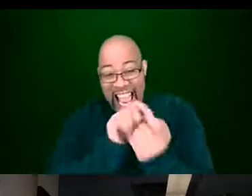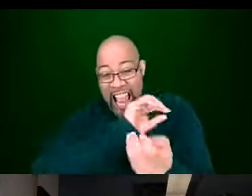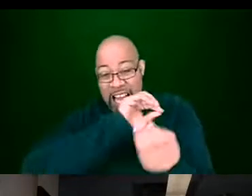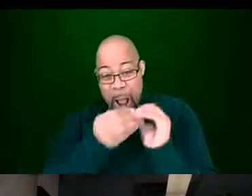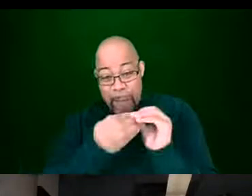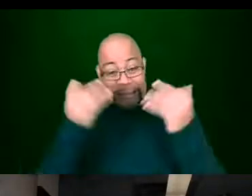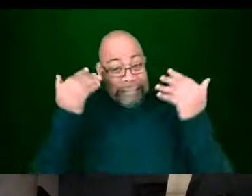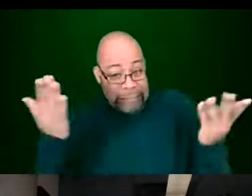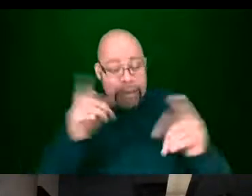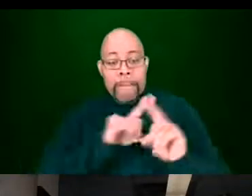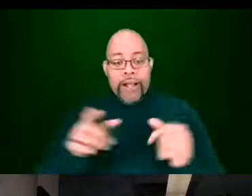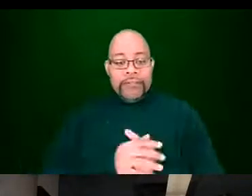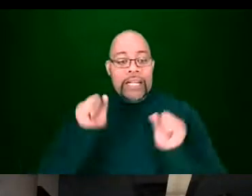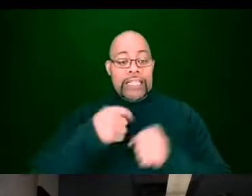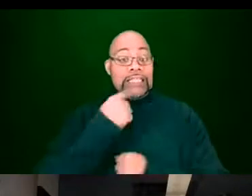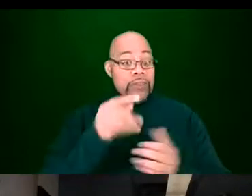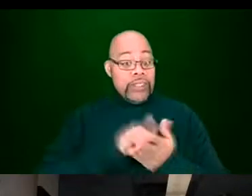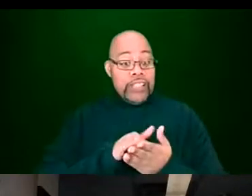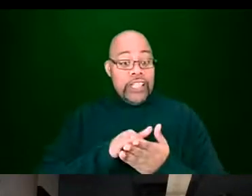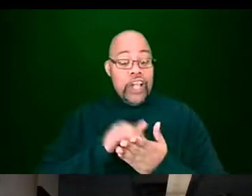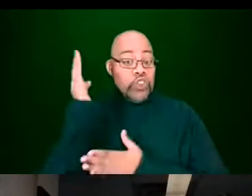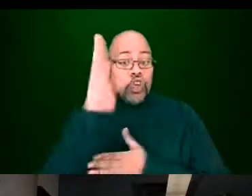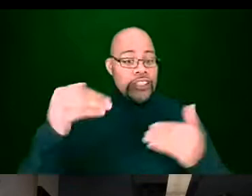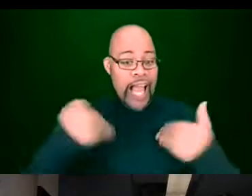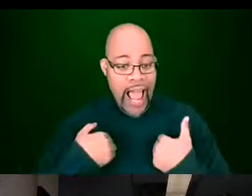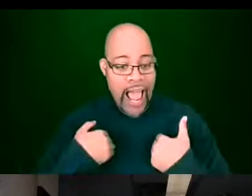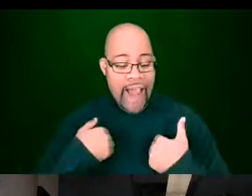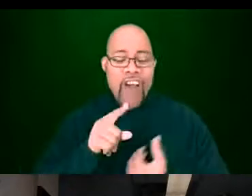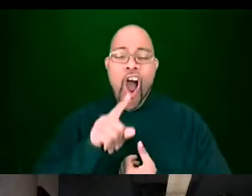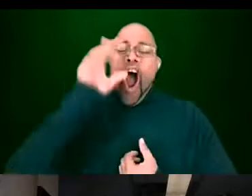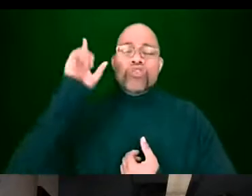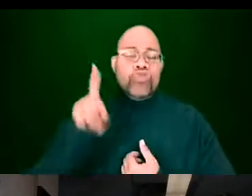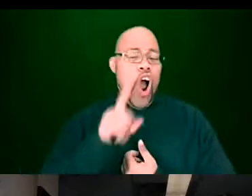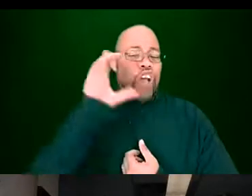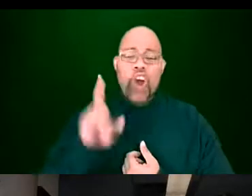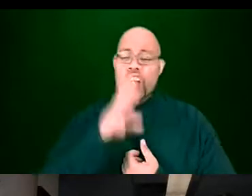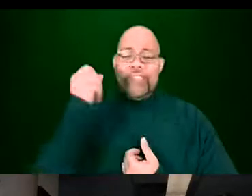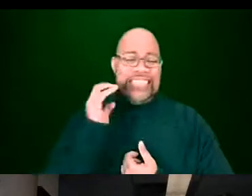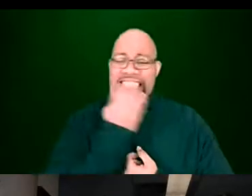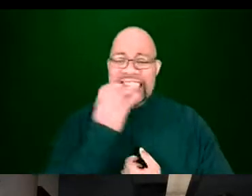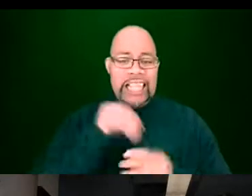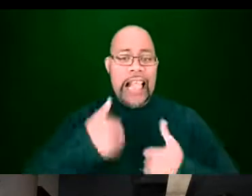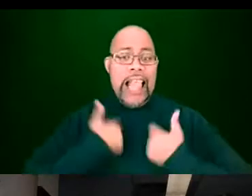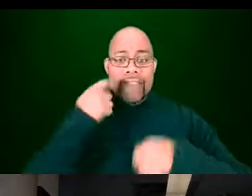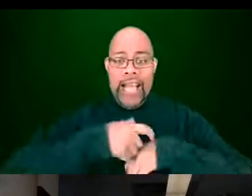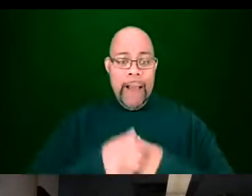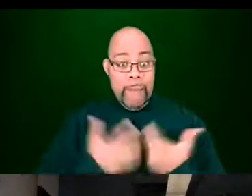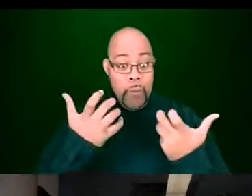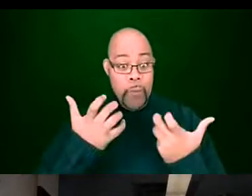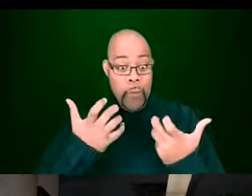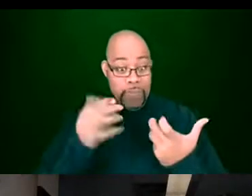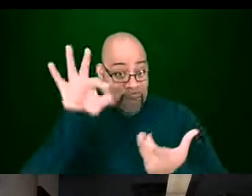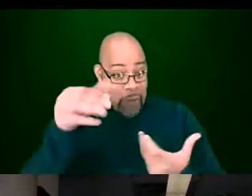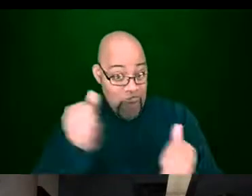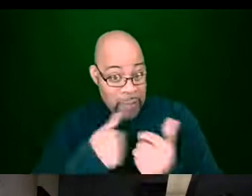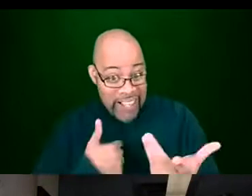number, but I can tell you that sharks have hundreds and hundreds and hundreds of teeth in their lifetime. Do y'all want to pipe in with me